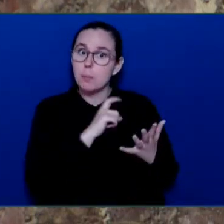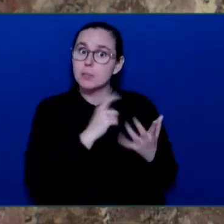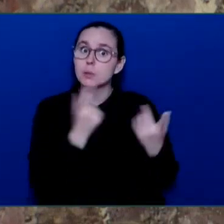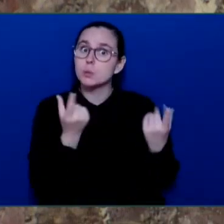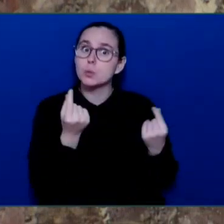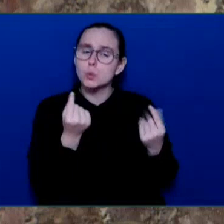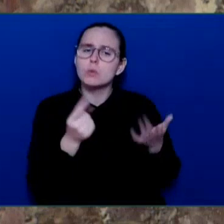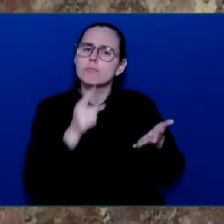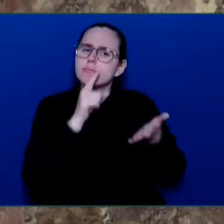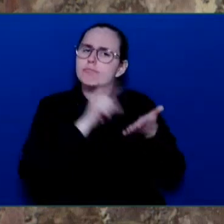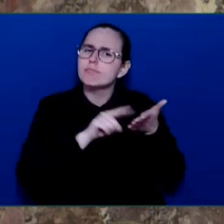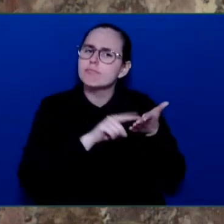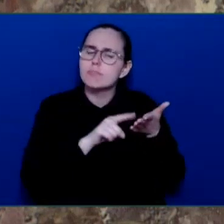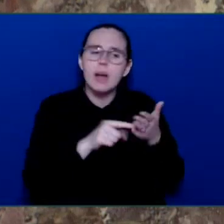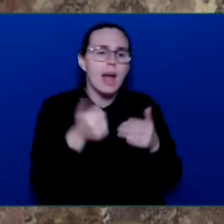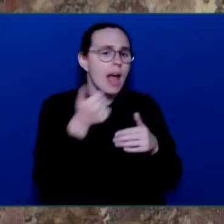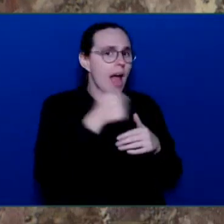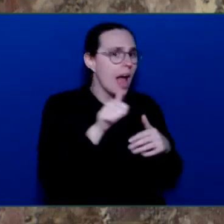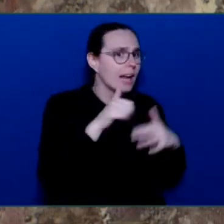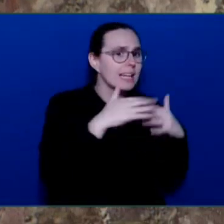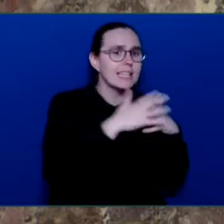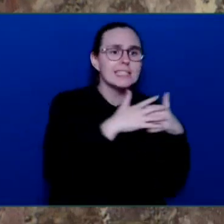And Member,